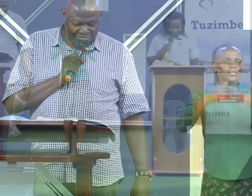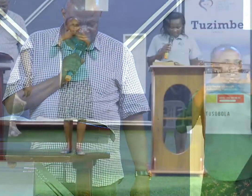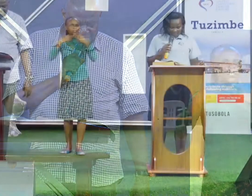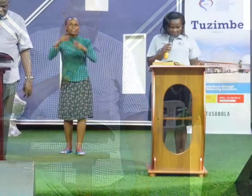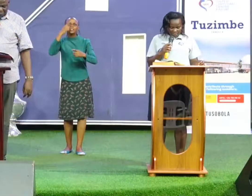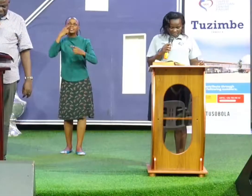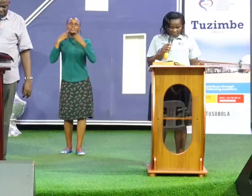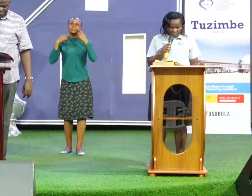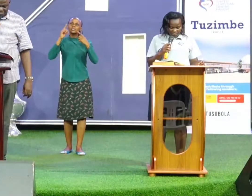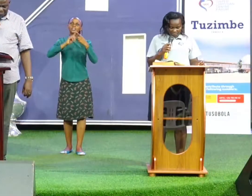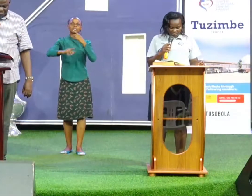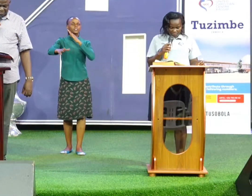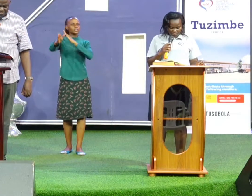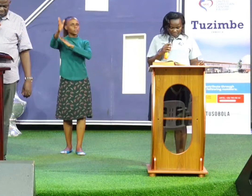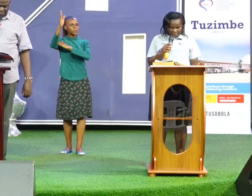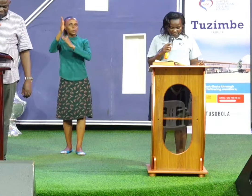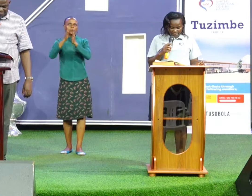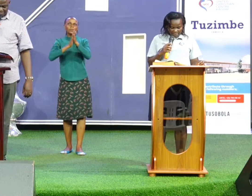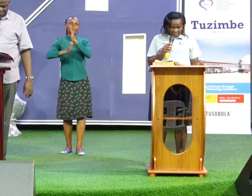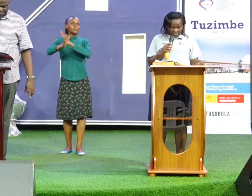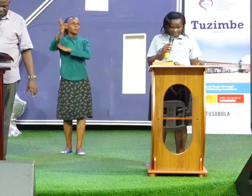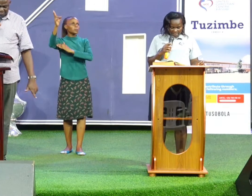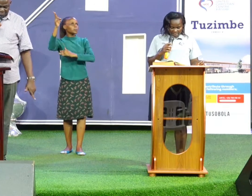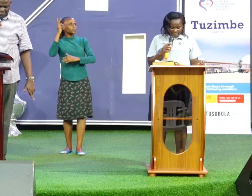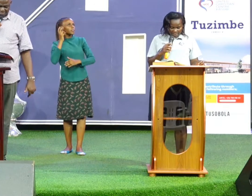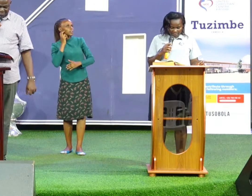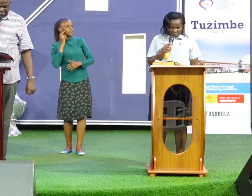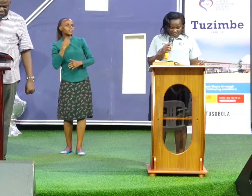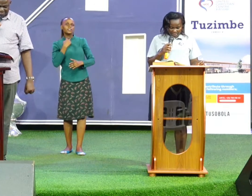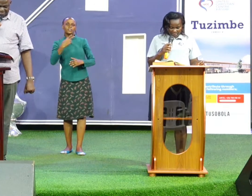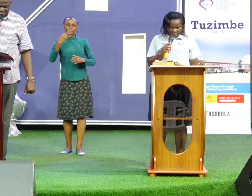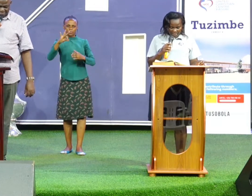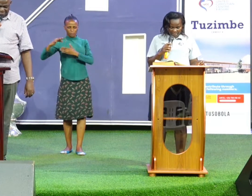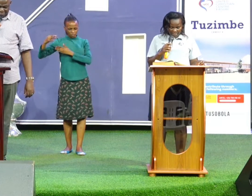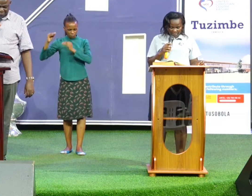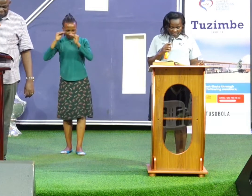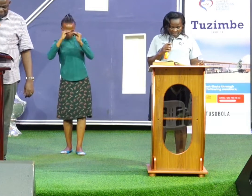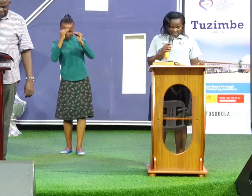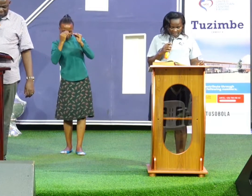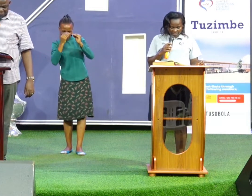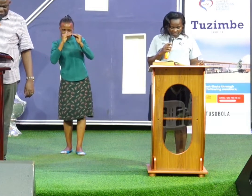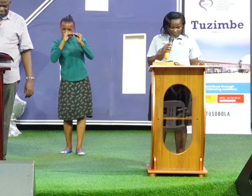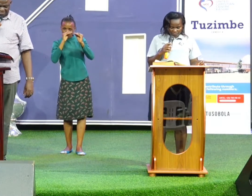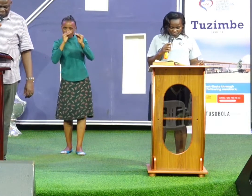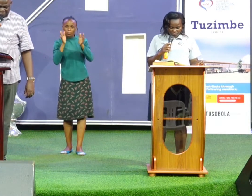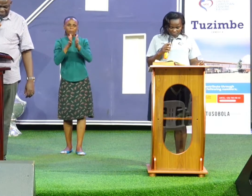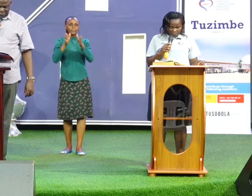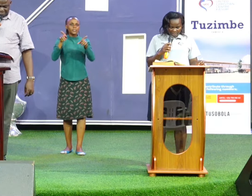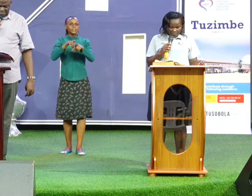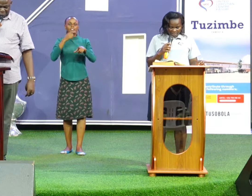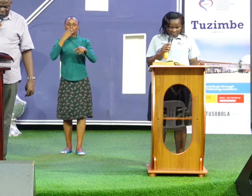n'akaaba Katonda n'awulira eddoboozi ly'omulenzi ne malayika wa Katonda ng'ayita Agali ng'ayima mu